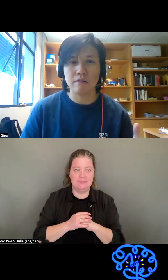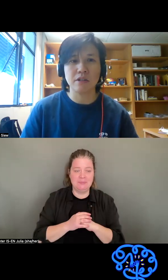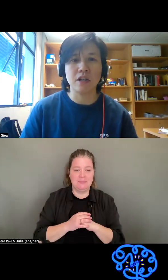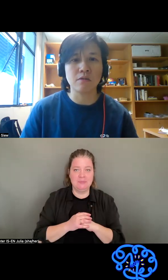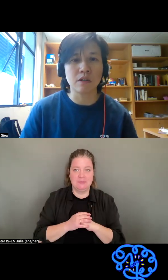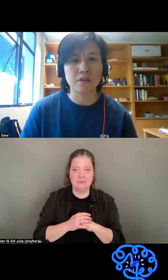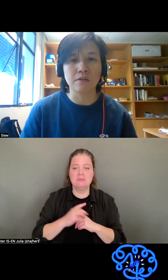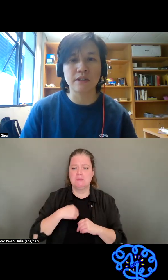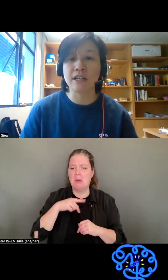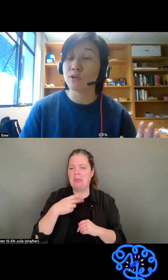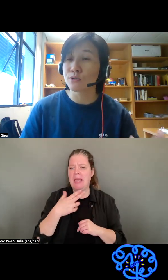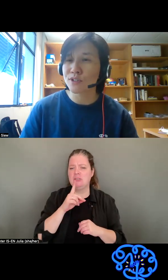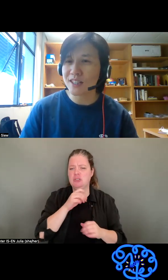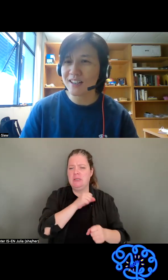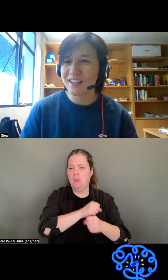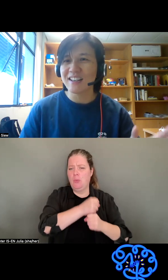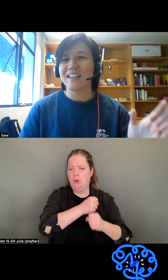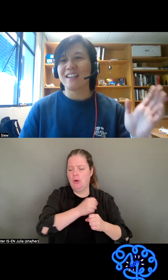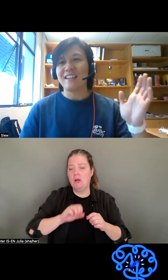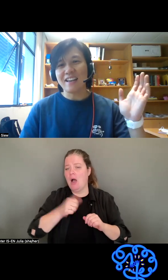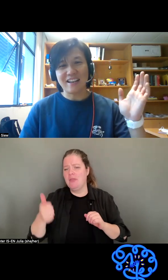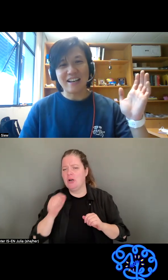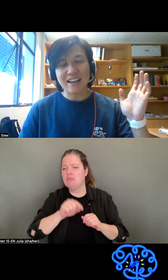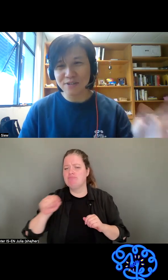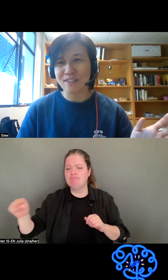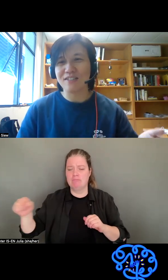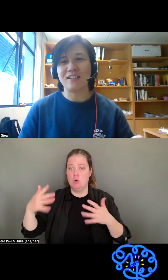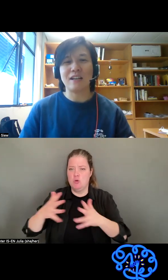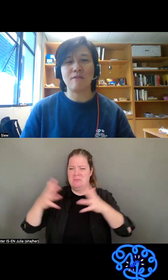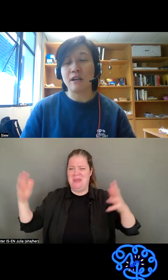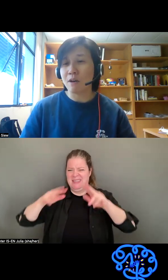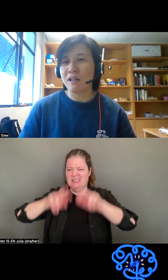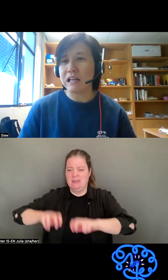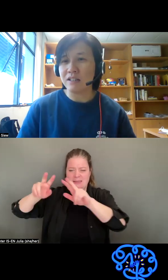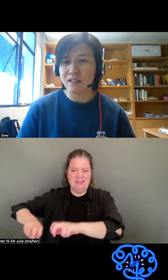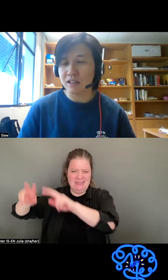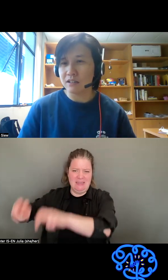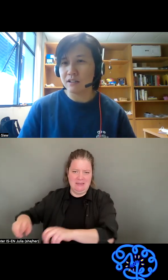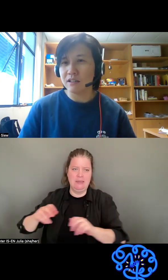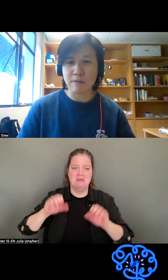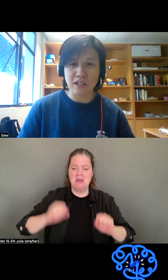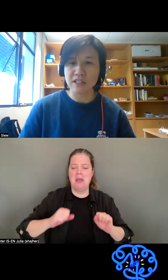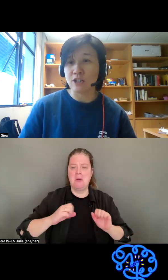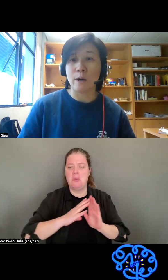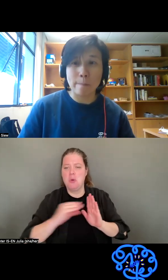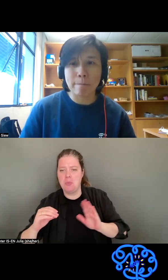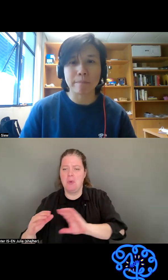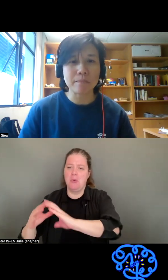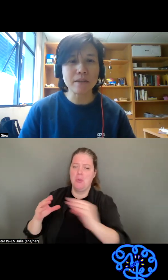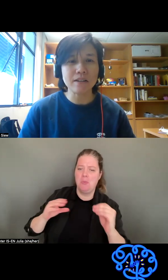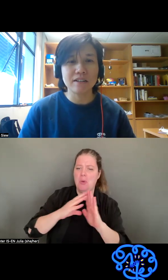my dissertation work. So it's nice to also see that, and also nice to see that we can replicate this in other languages as